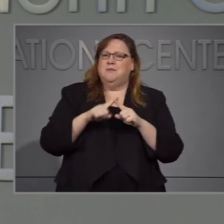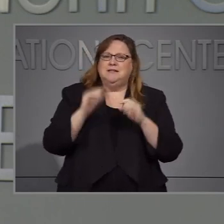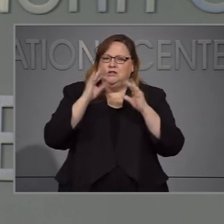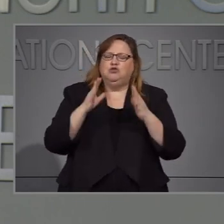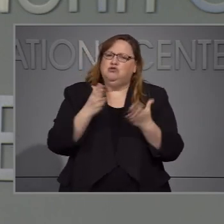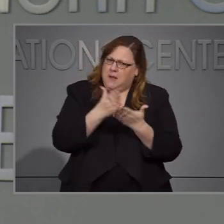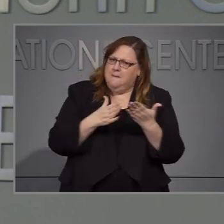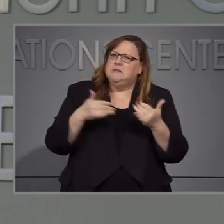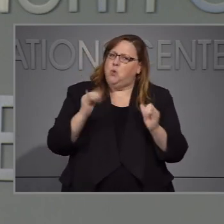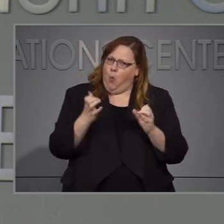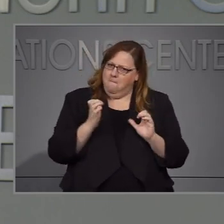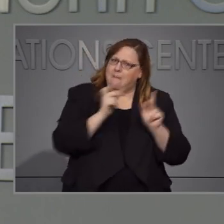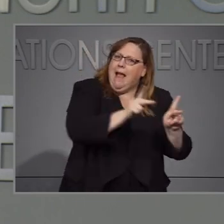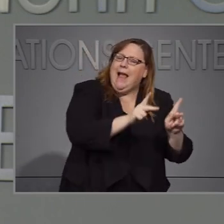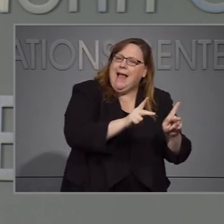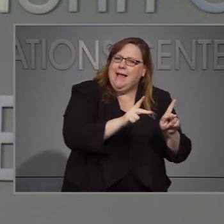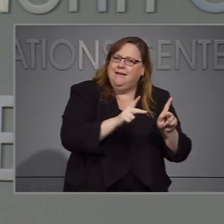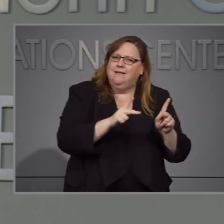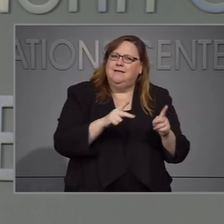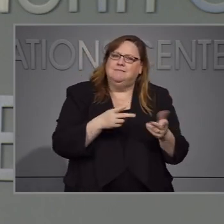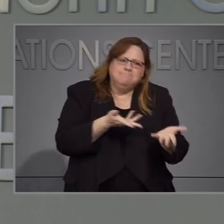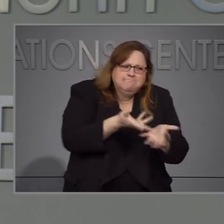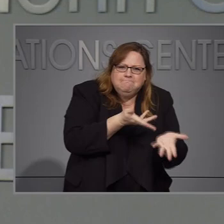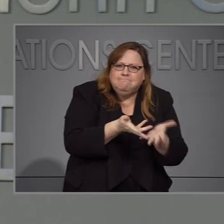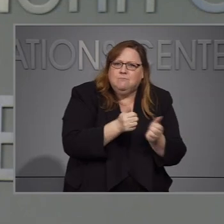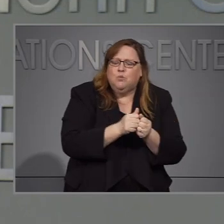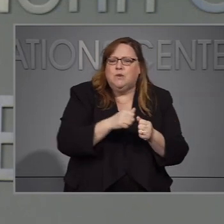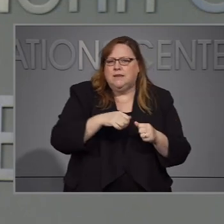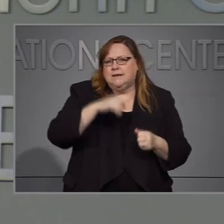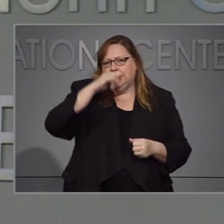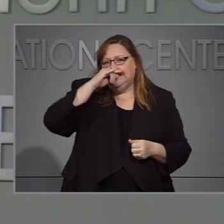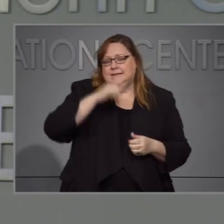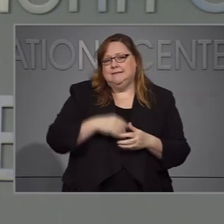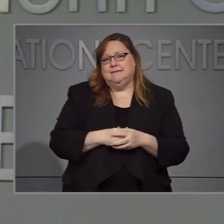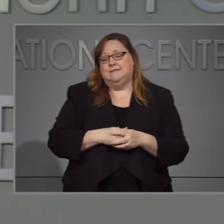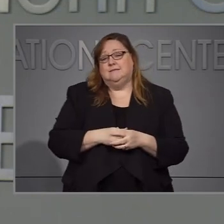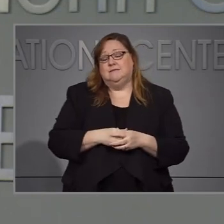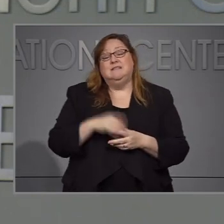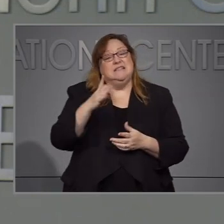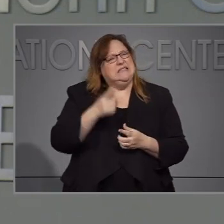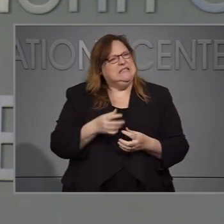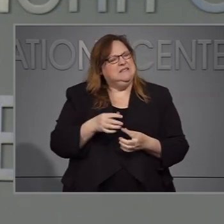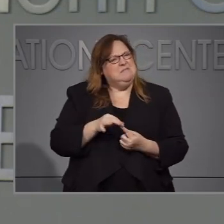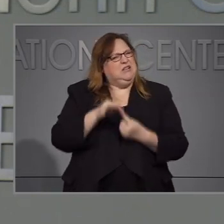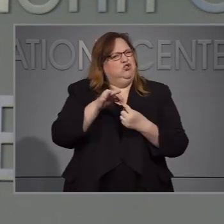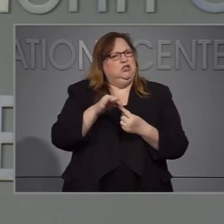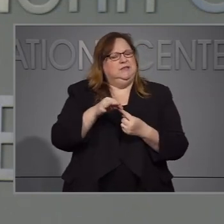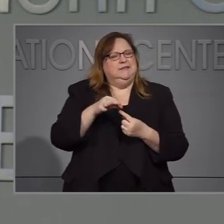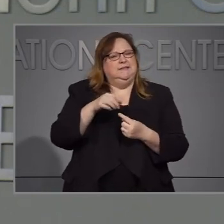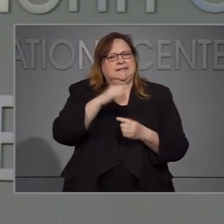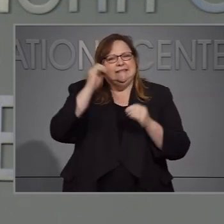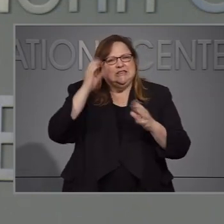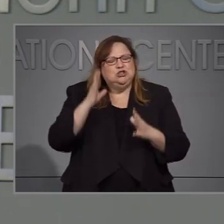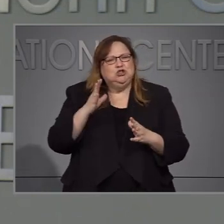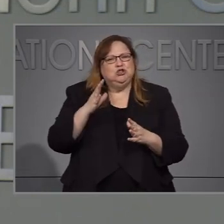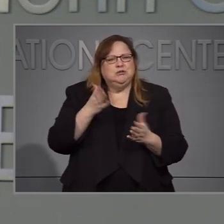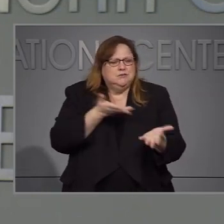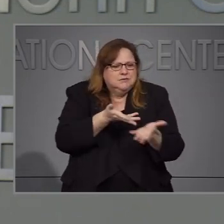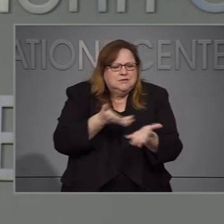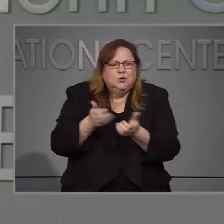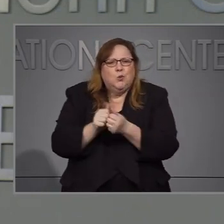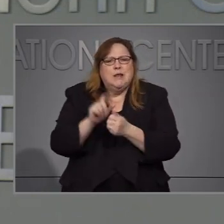them, particularly our teachers who are dealing with children with disabilities who have certainly missed out